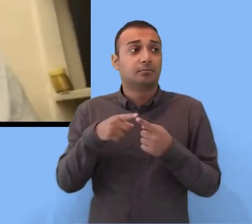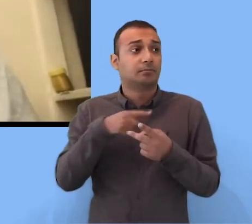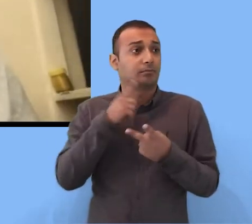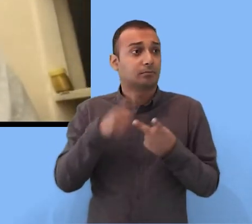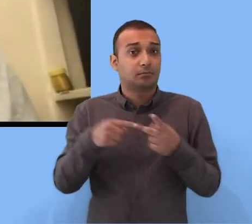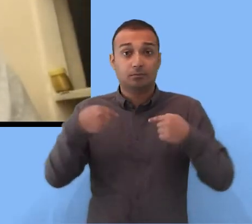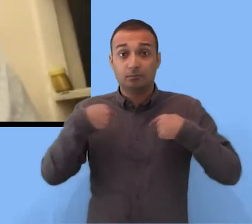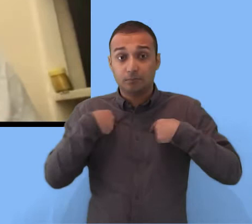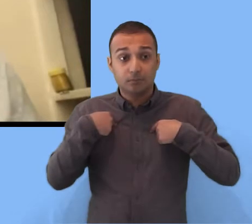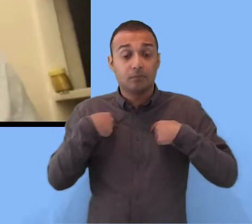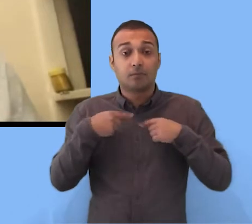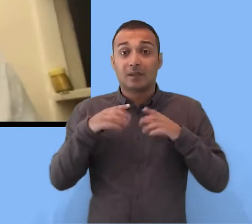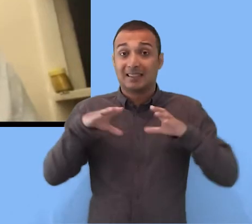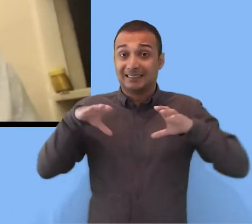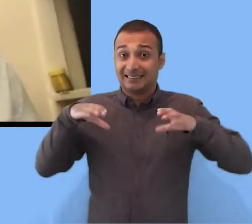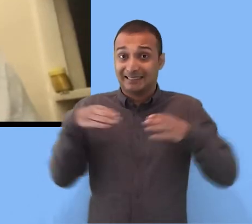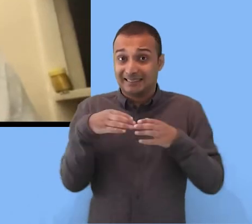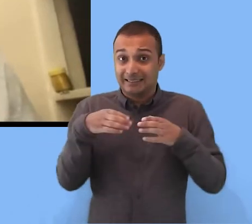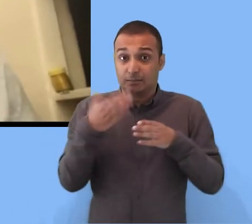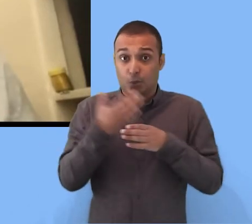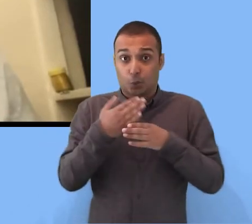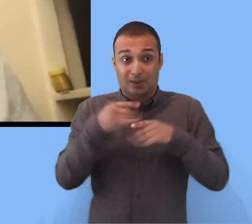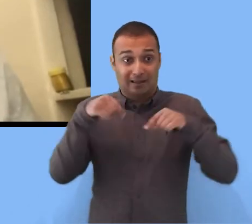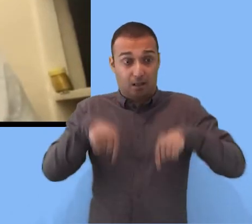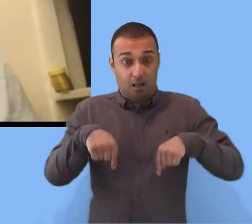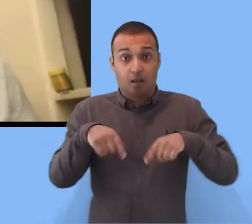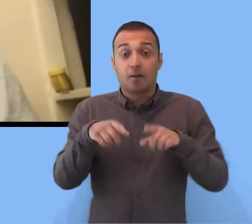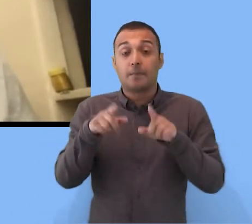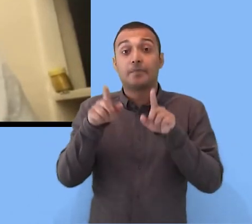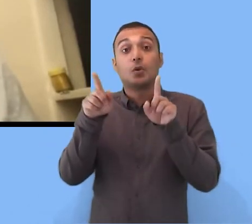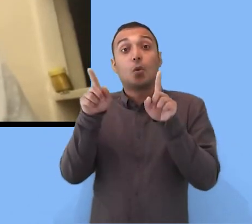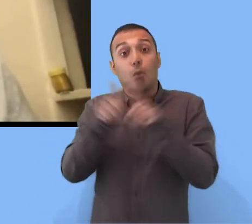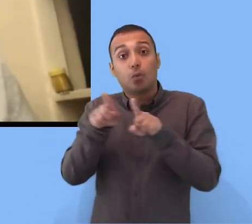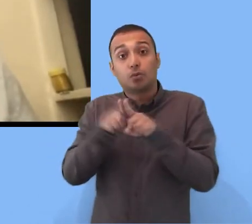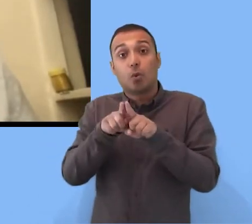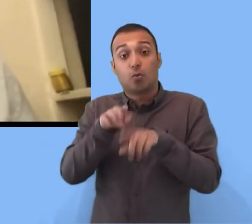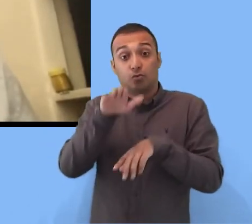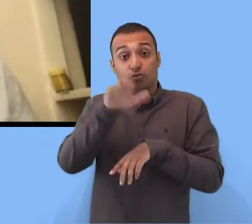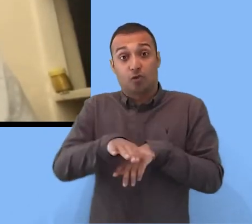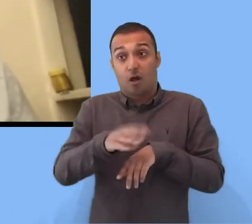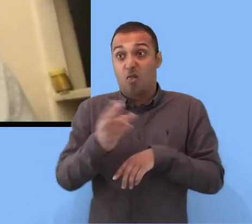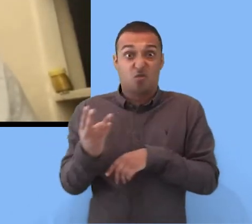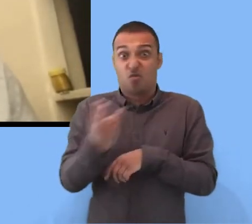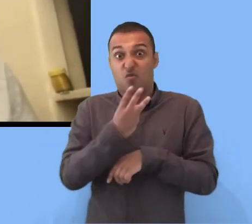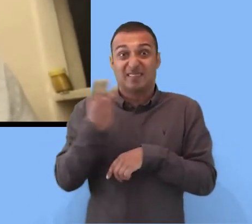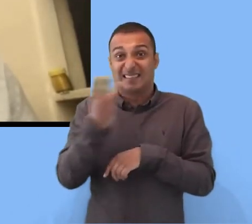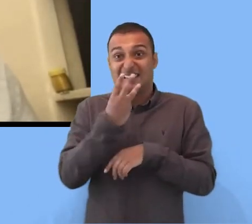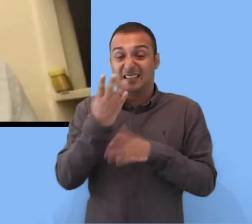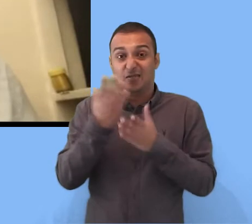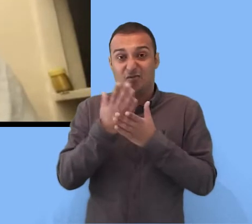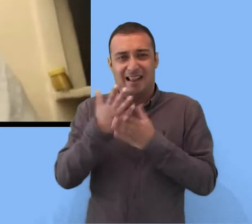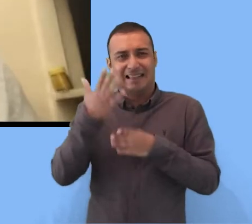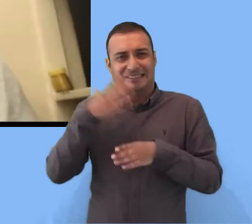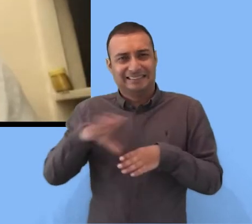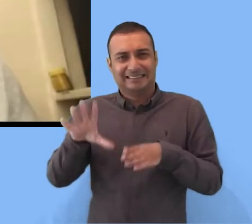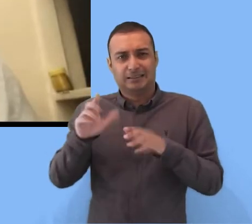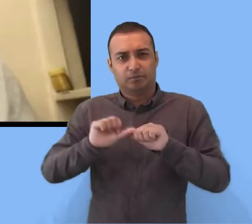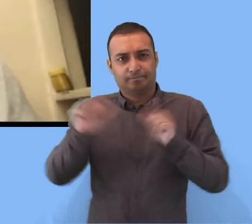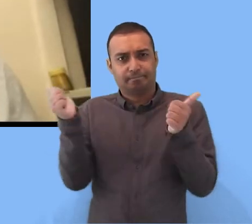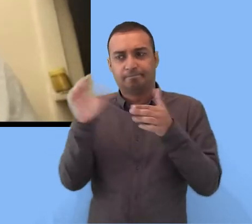settings team and the child to make that settling in process